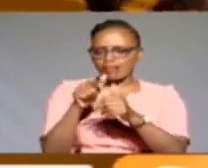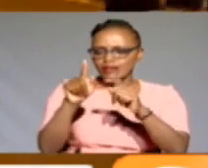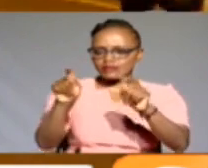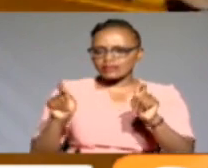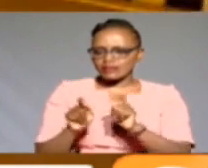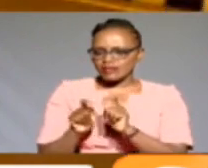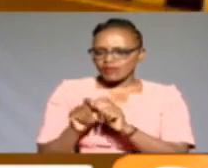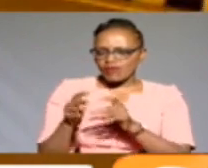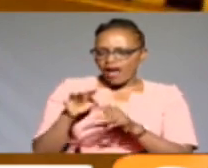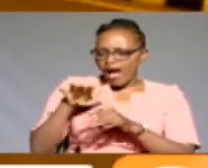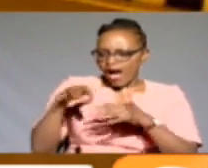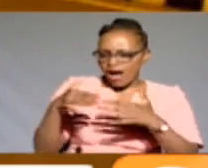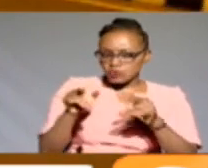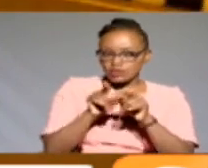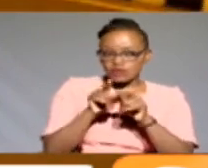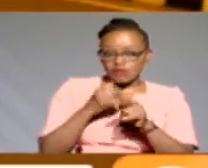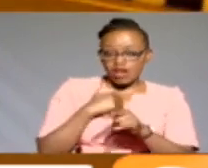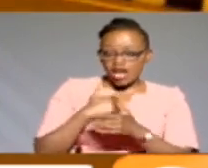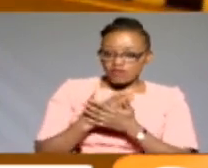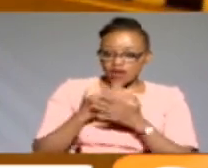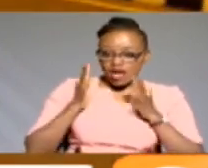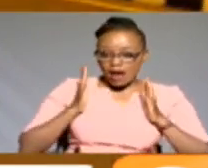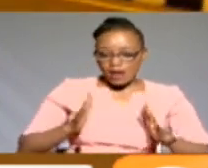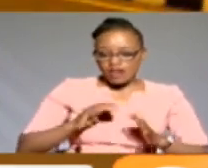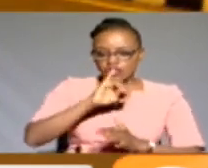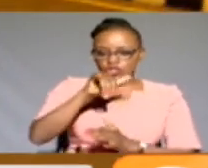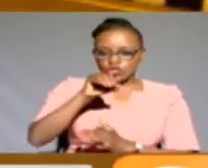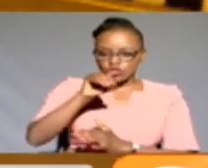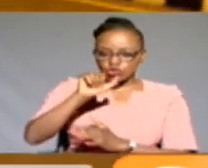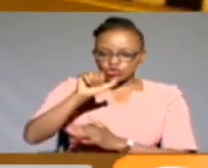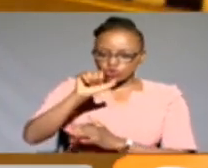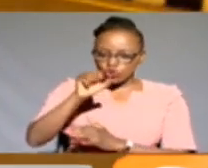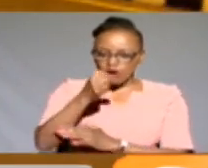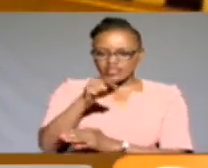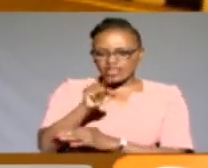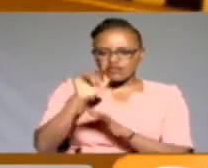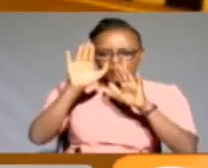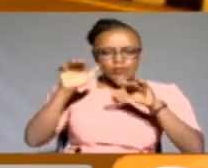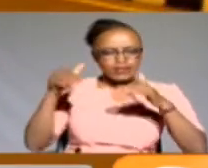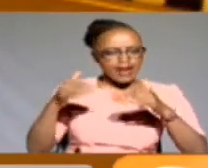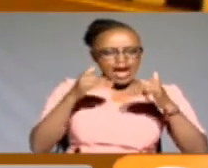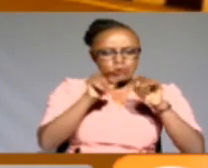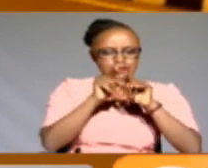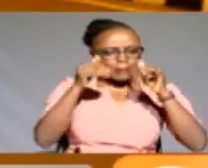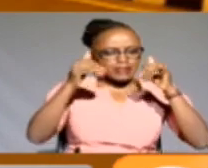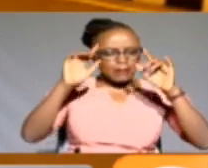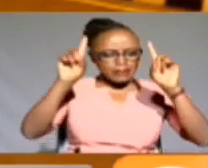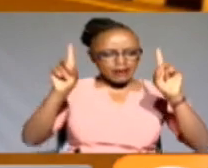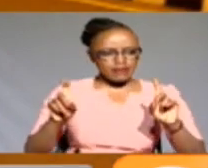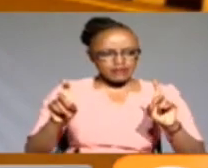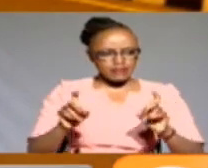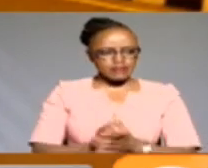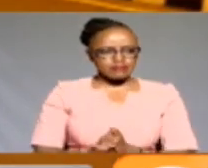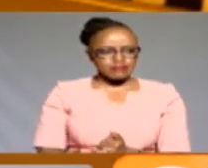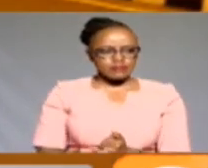teammates faring? And of course, in the absence of someone like Joash as well, how important is he as a player?